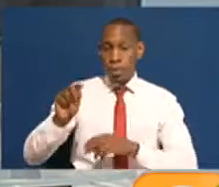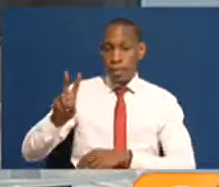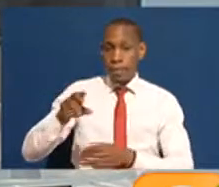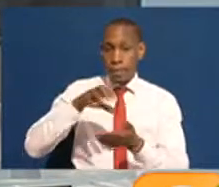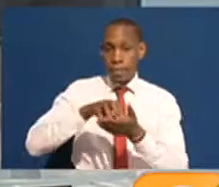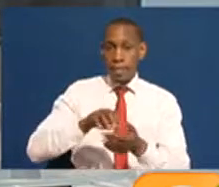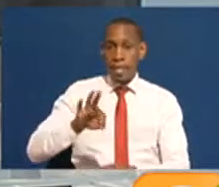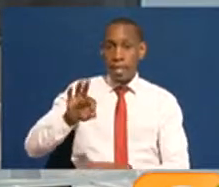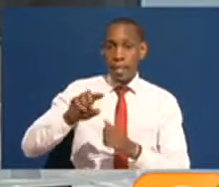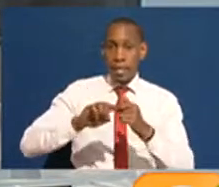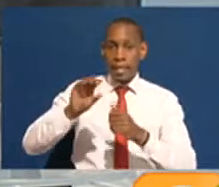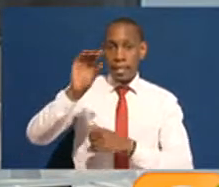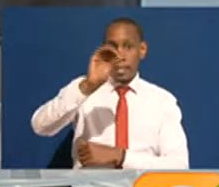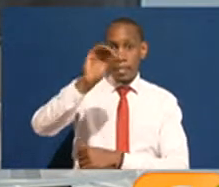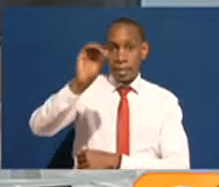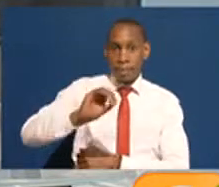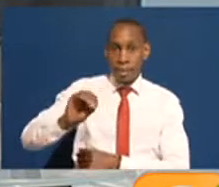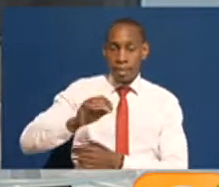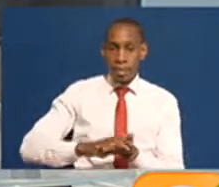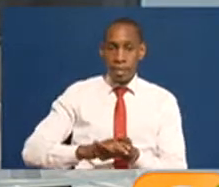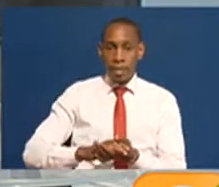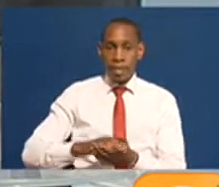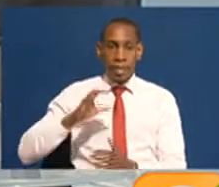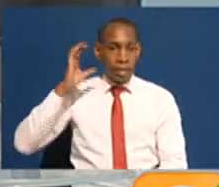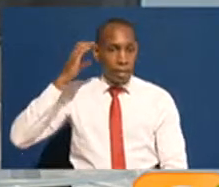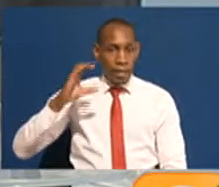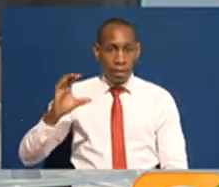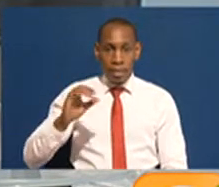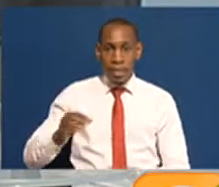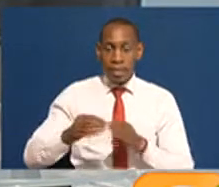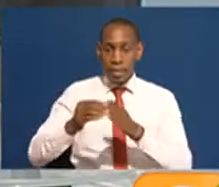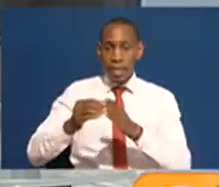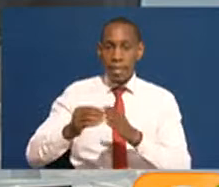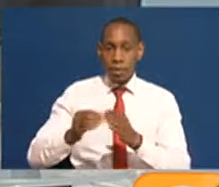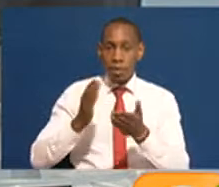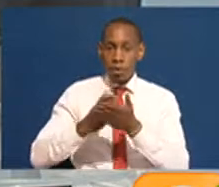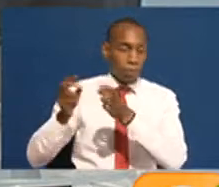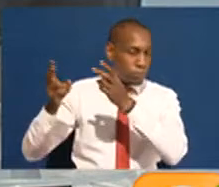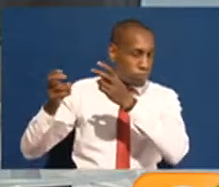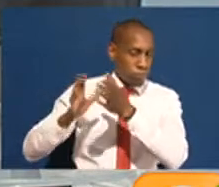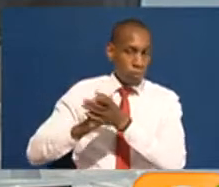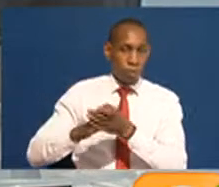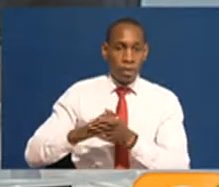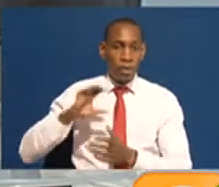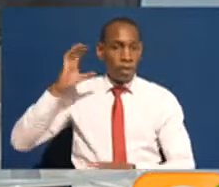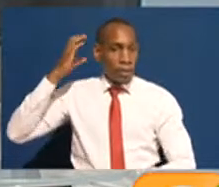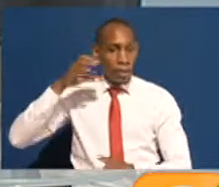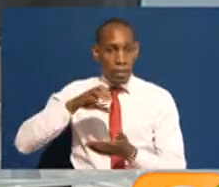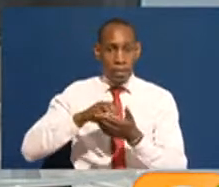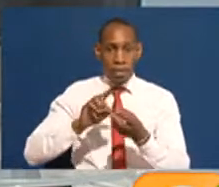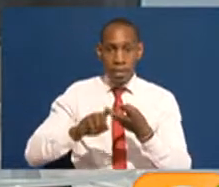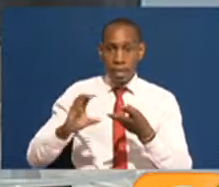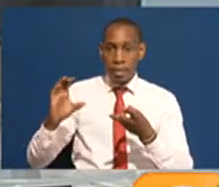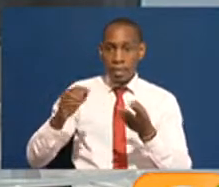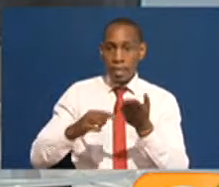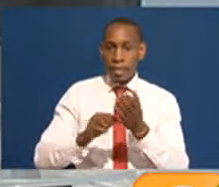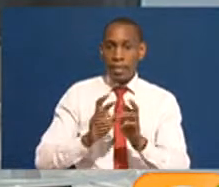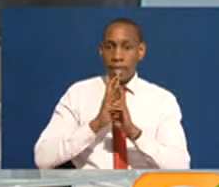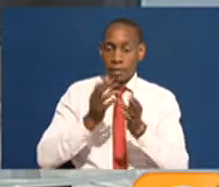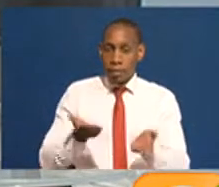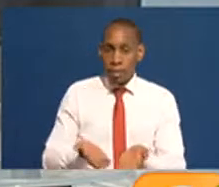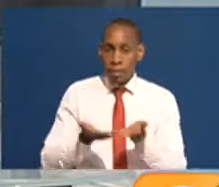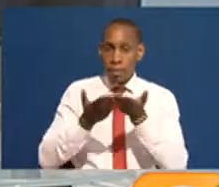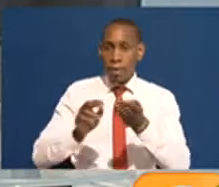at 36%. Radio Citizen topped the list of the most listened to radio station, while Citizen Digital registered